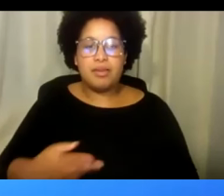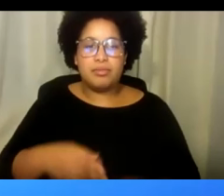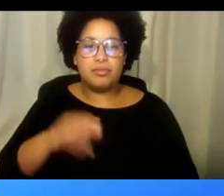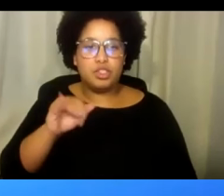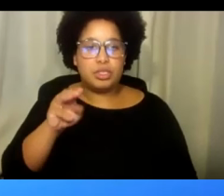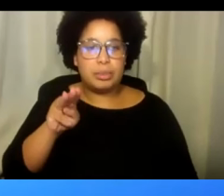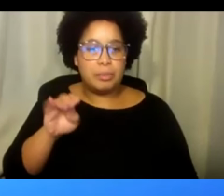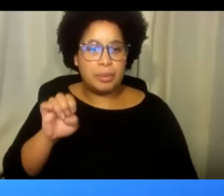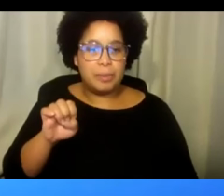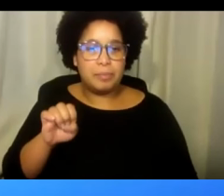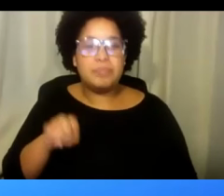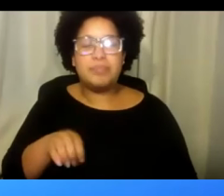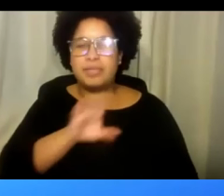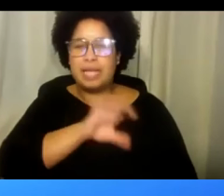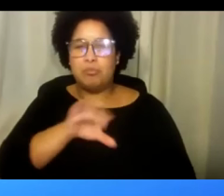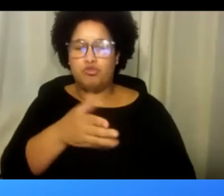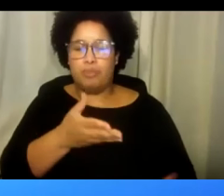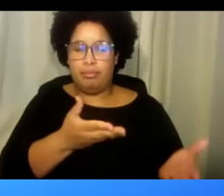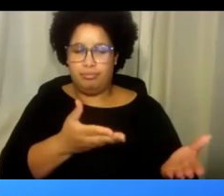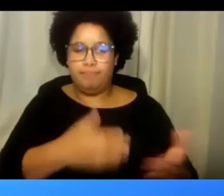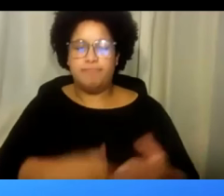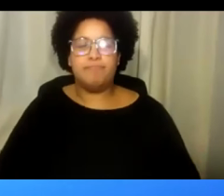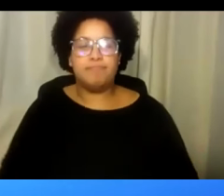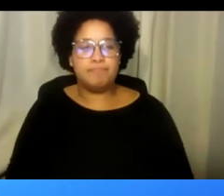this is